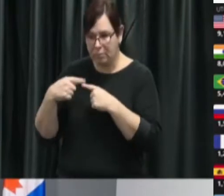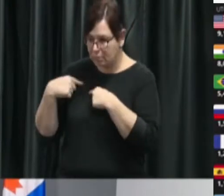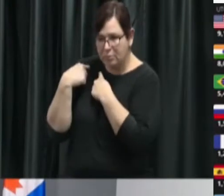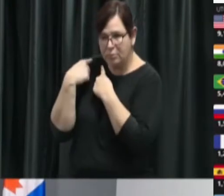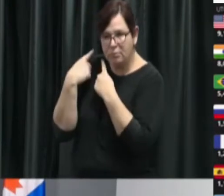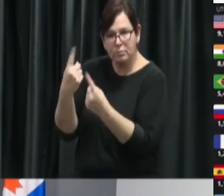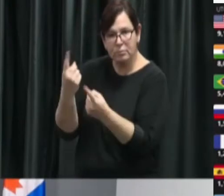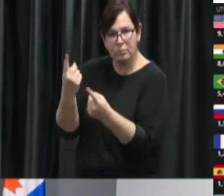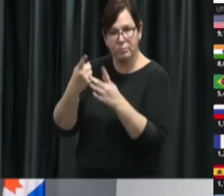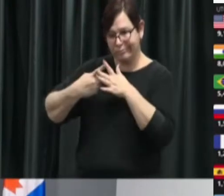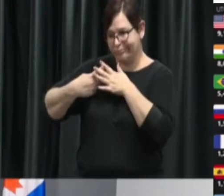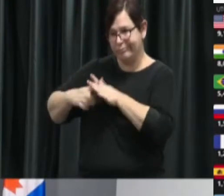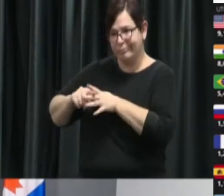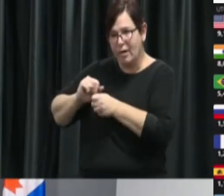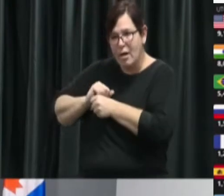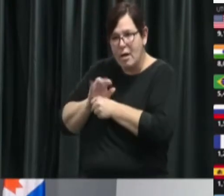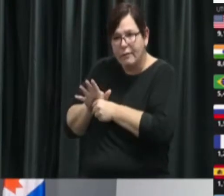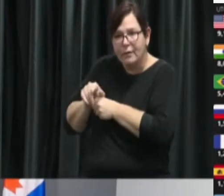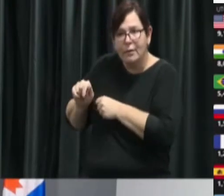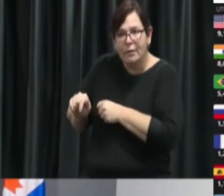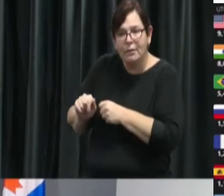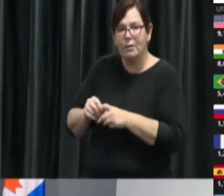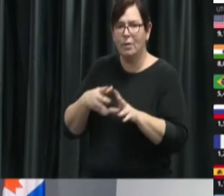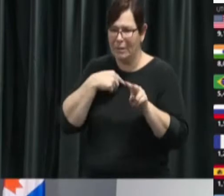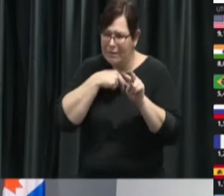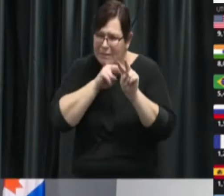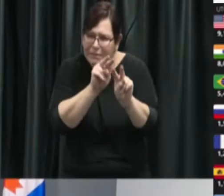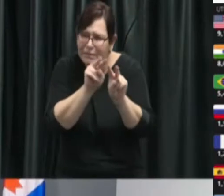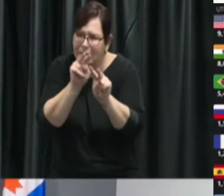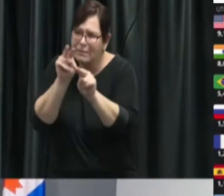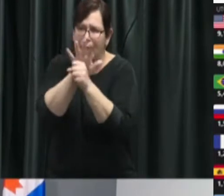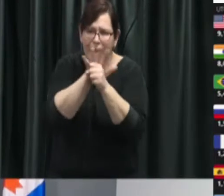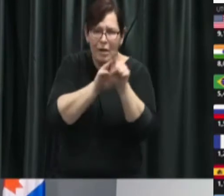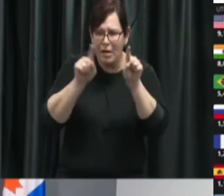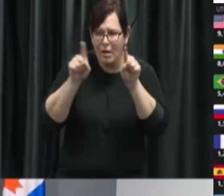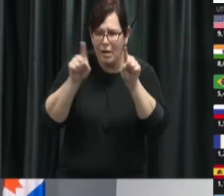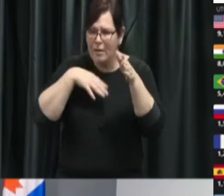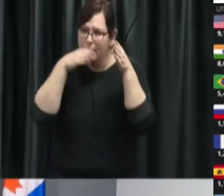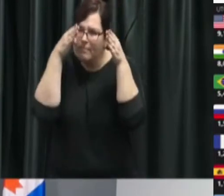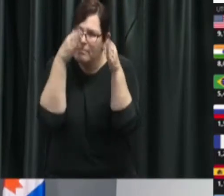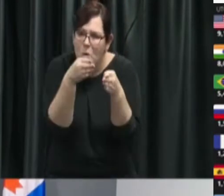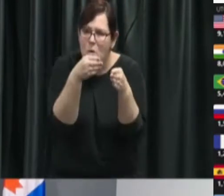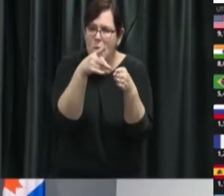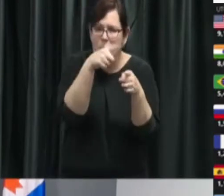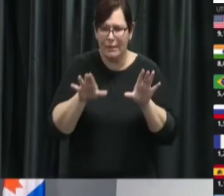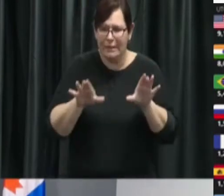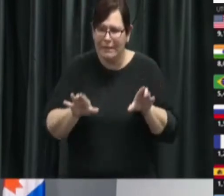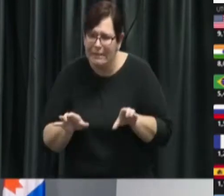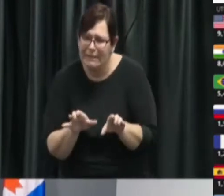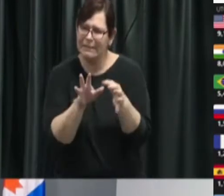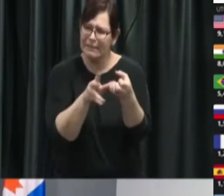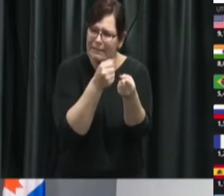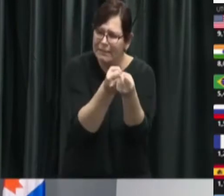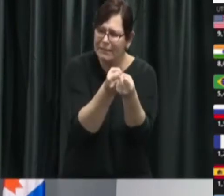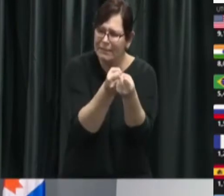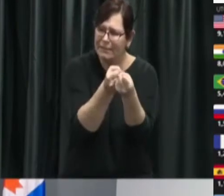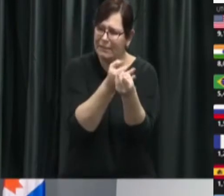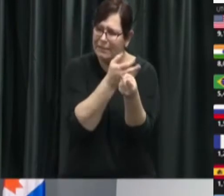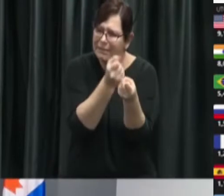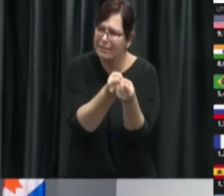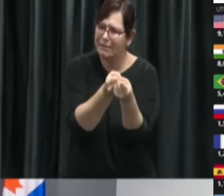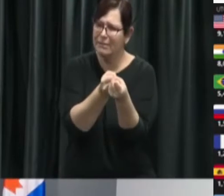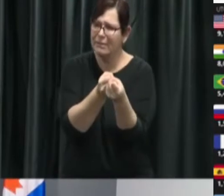borne by these areas and specific activities to address the imbalance. These activities are delivered by